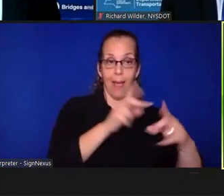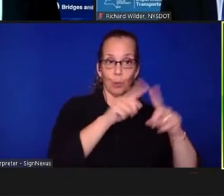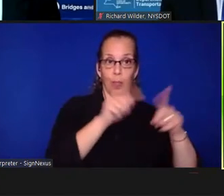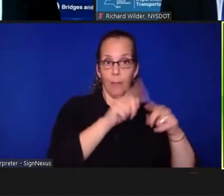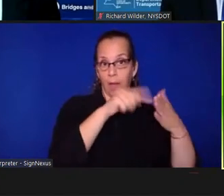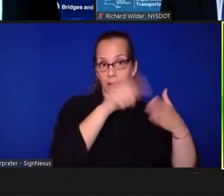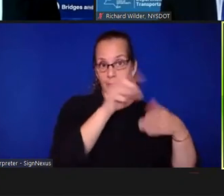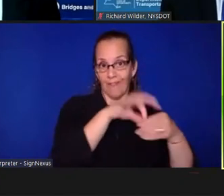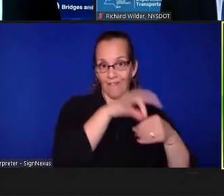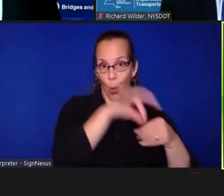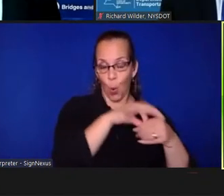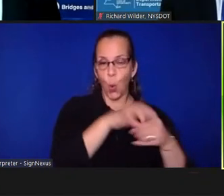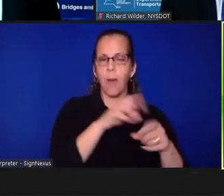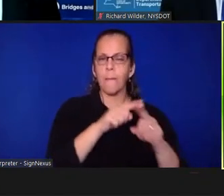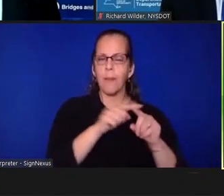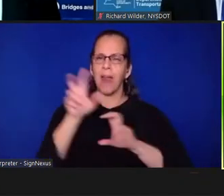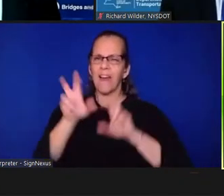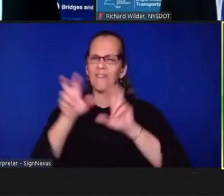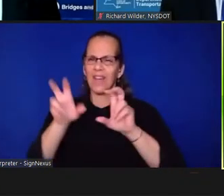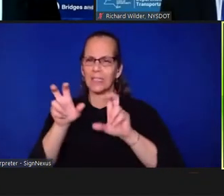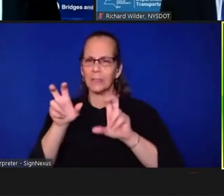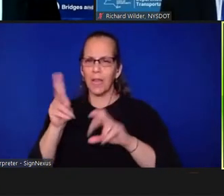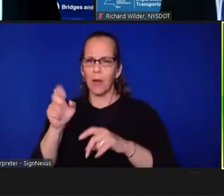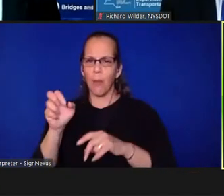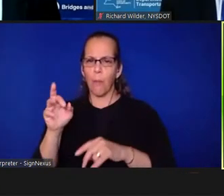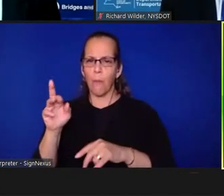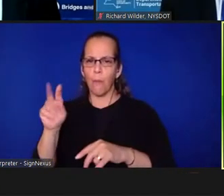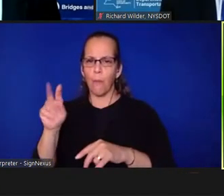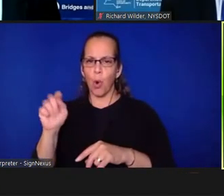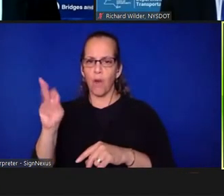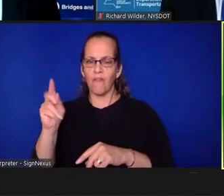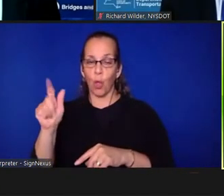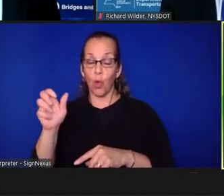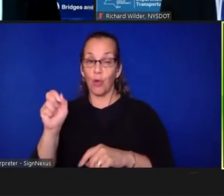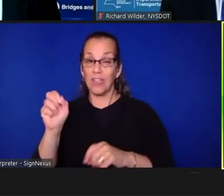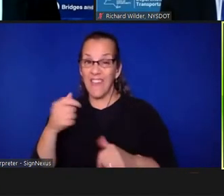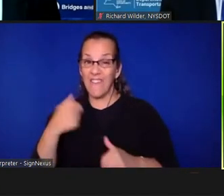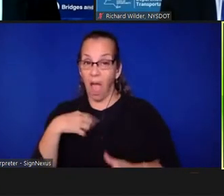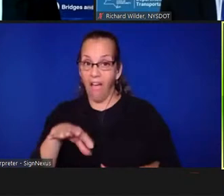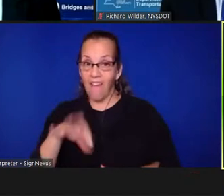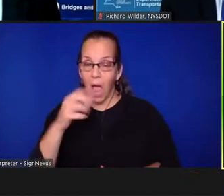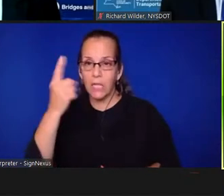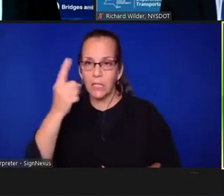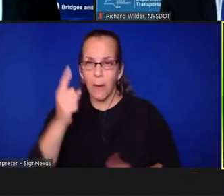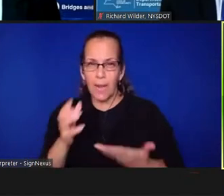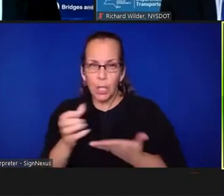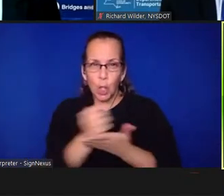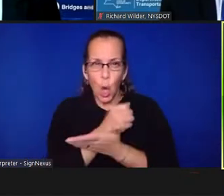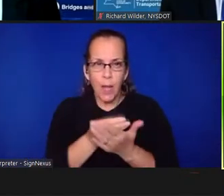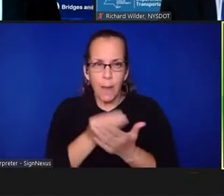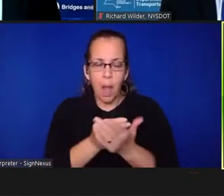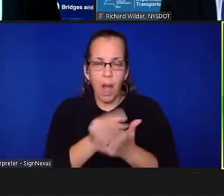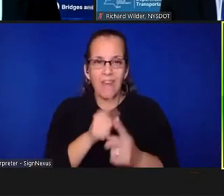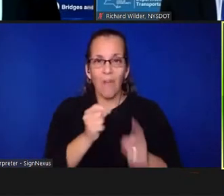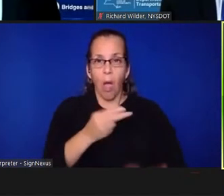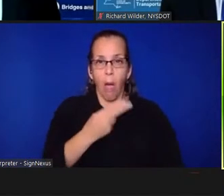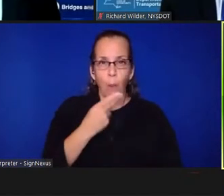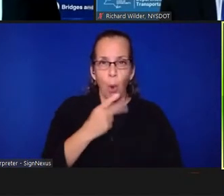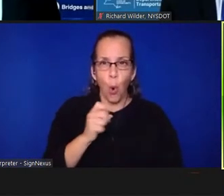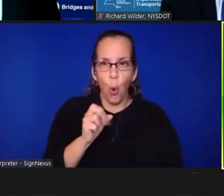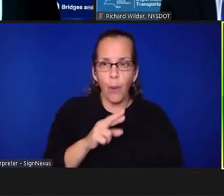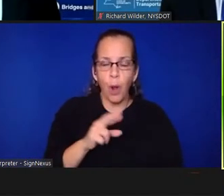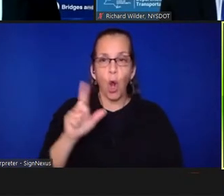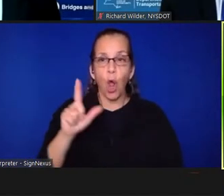investment portfolios torn apart because if I find out anybody here has been making money off of Uber or Lyft or anything that's been going on throughout the pandemic